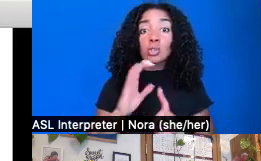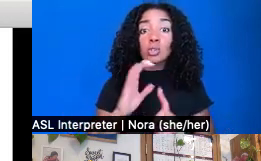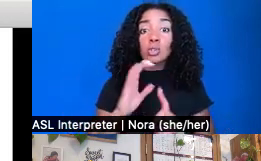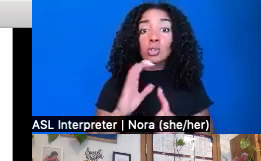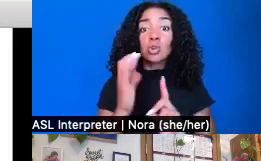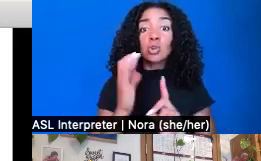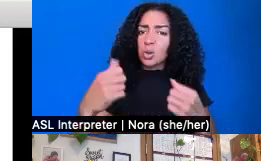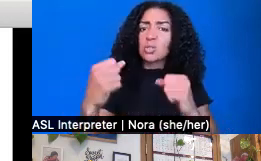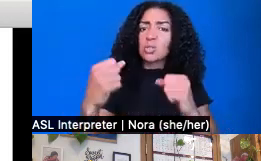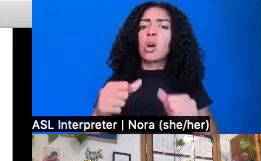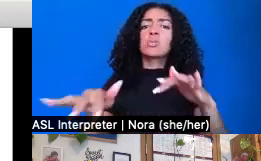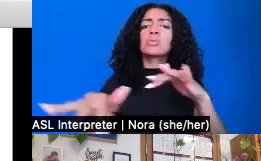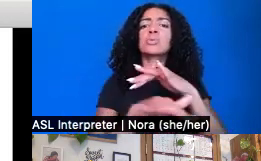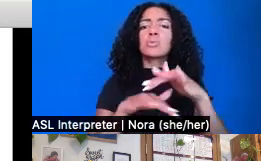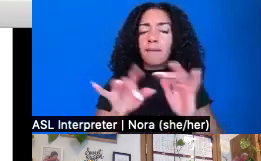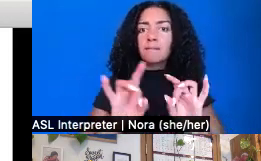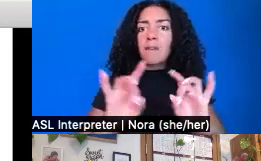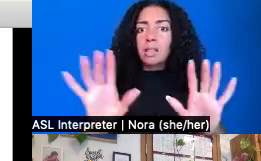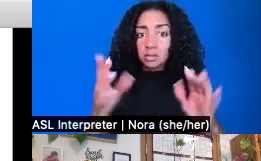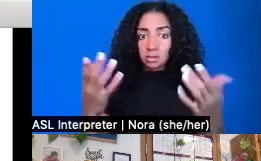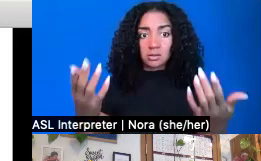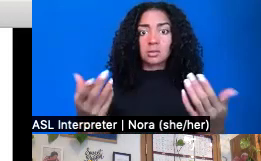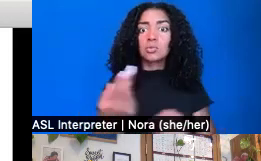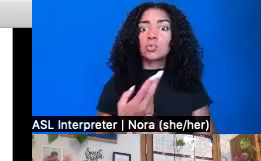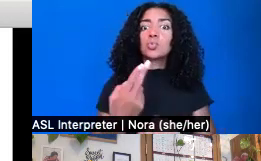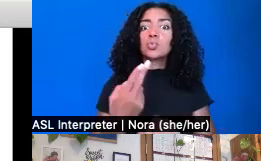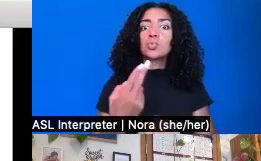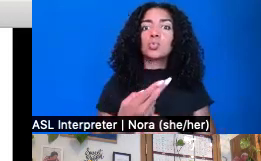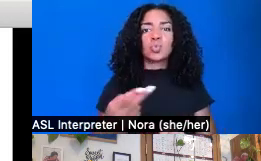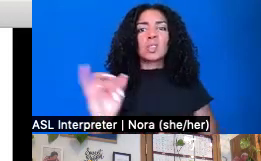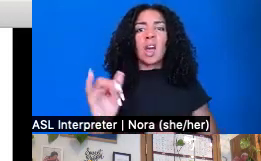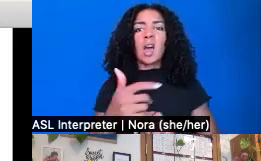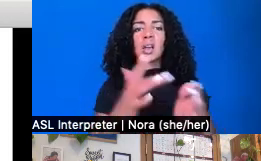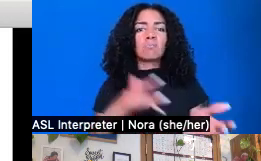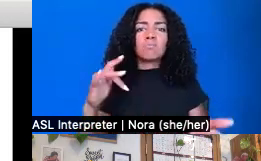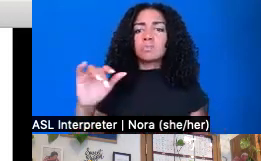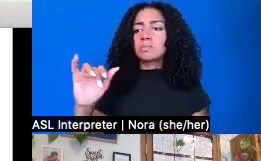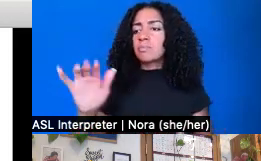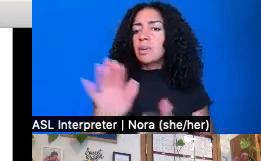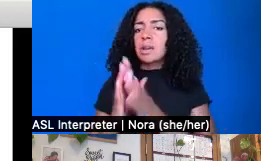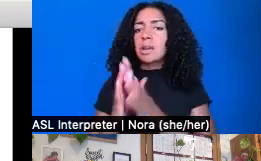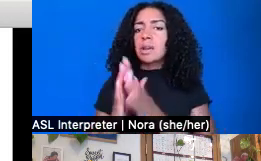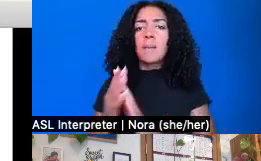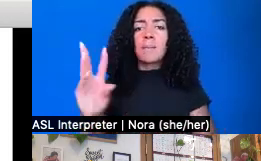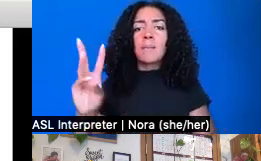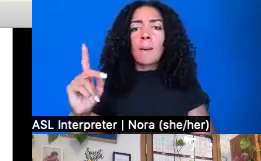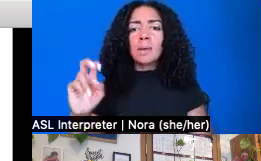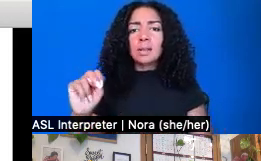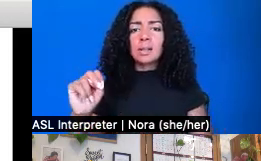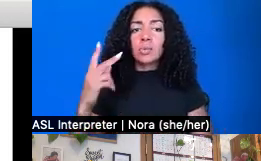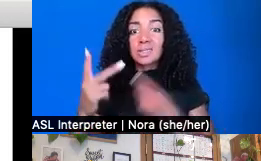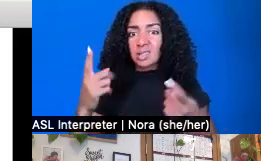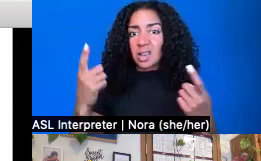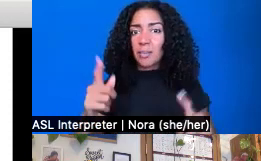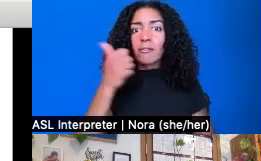it's used as a weapon, it's weaponized daily. We see it all over, everywhere around us, right?